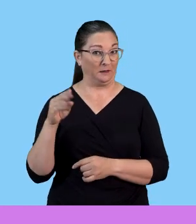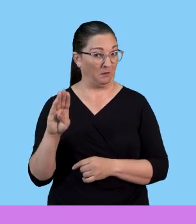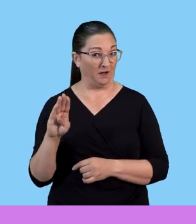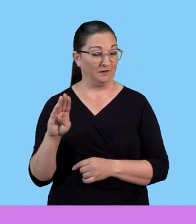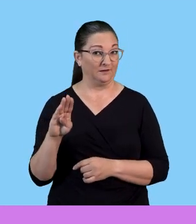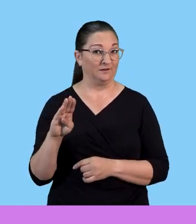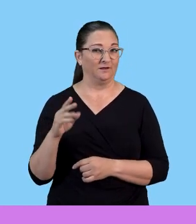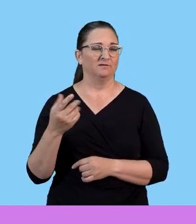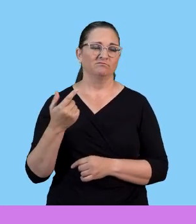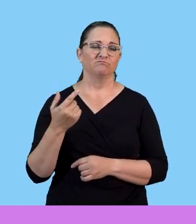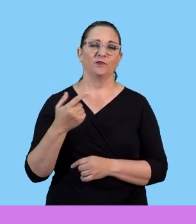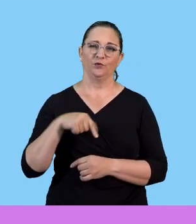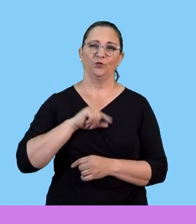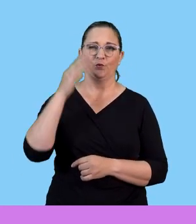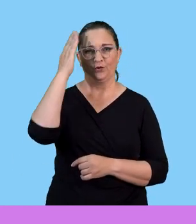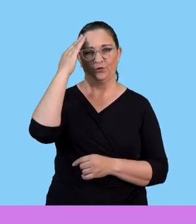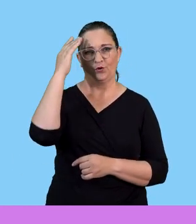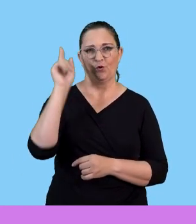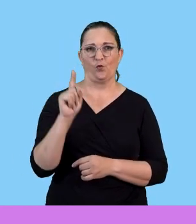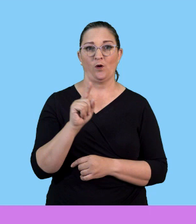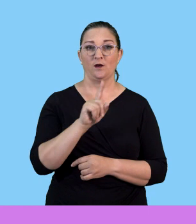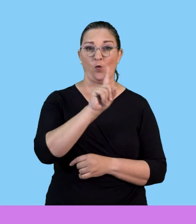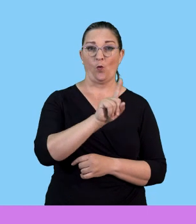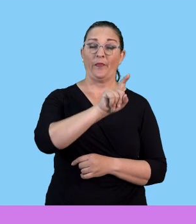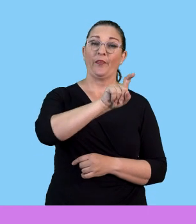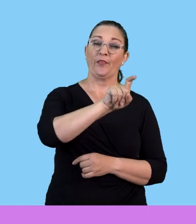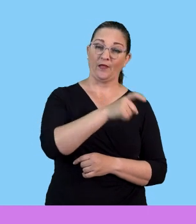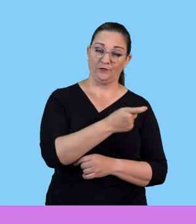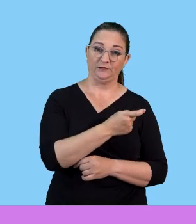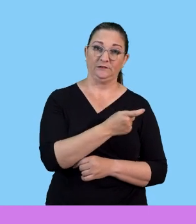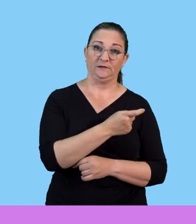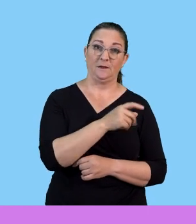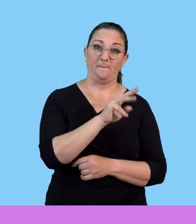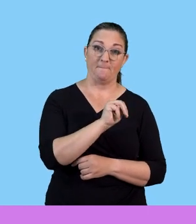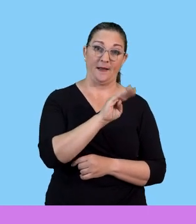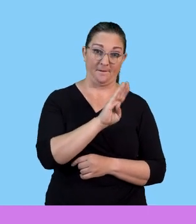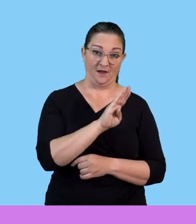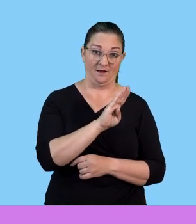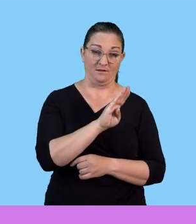not the gigabyte. So we know that there is 1,000